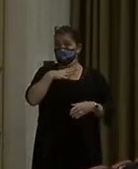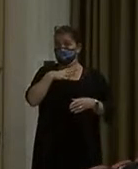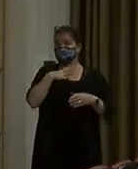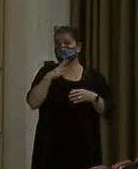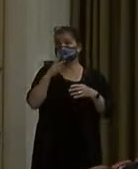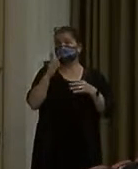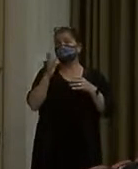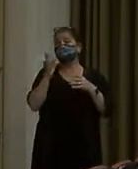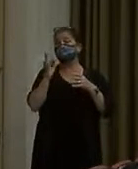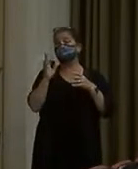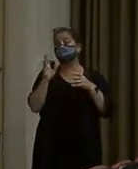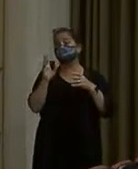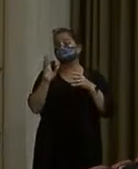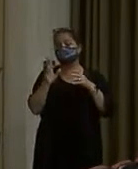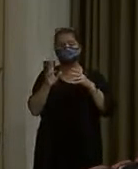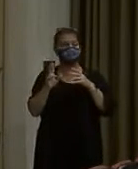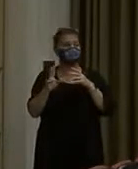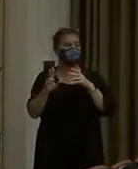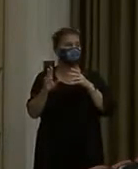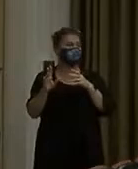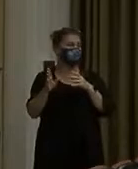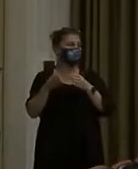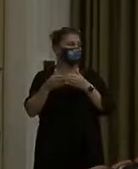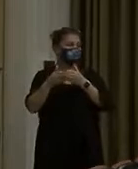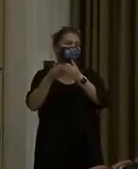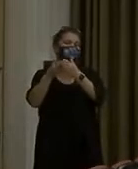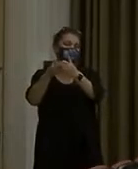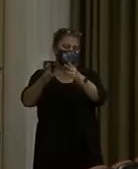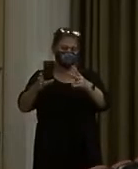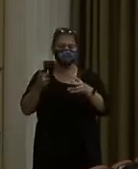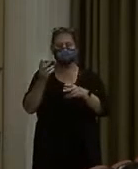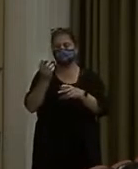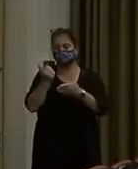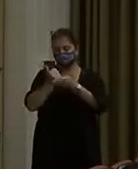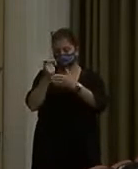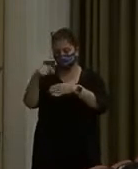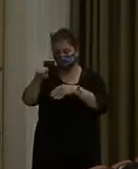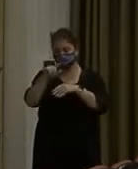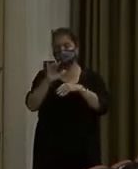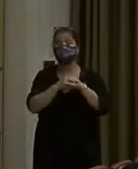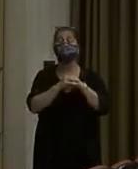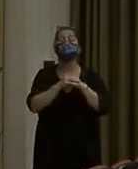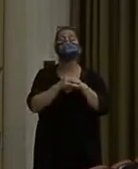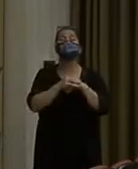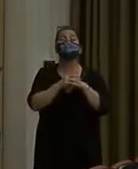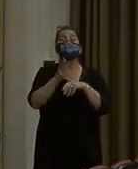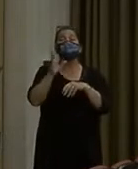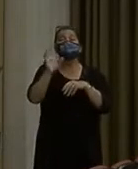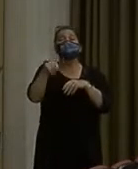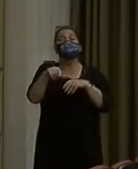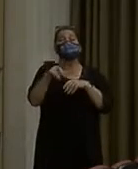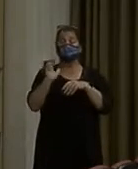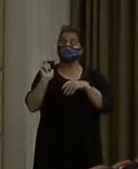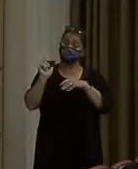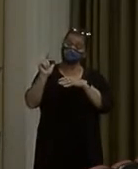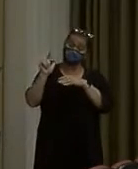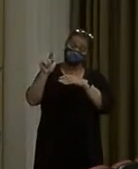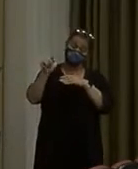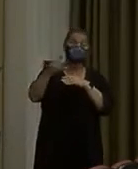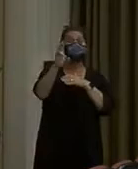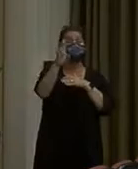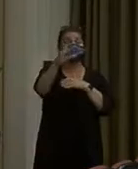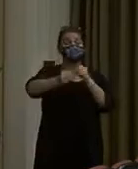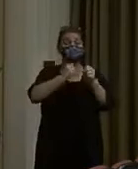health care for them, health insurance coverage. Well, to make a long story short, it would take 75